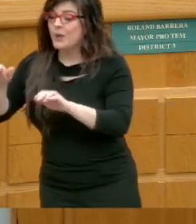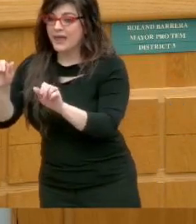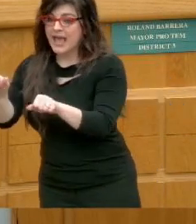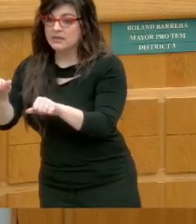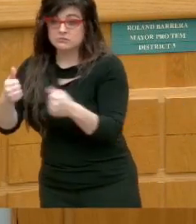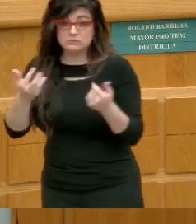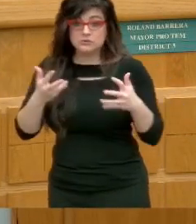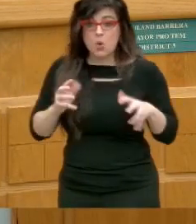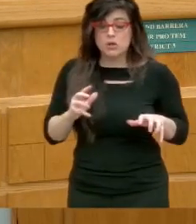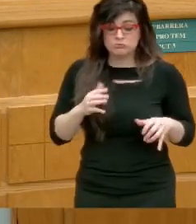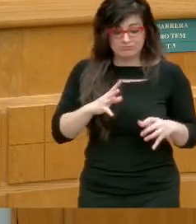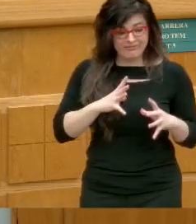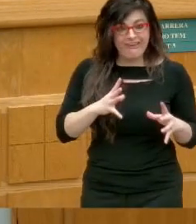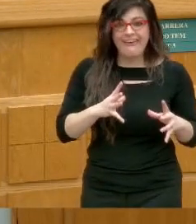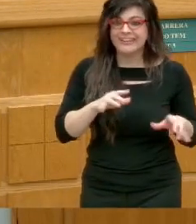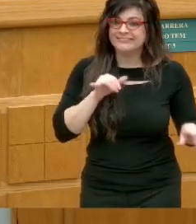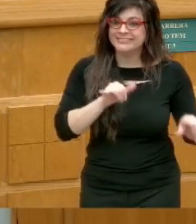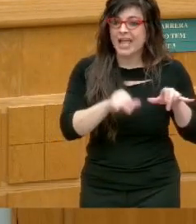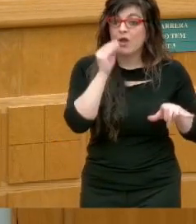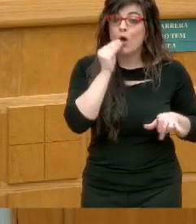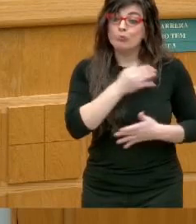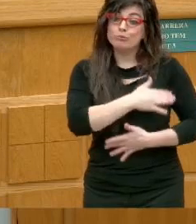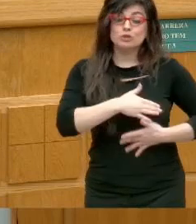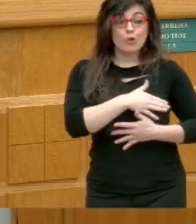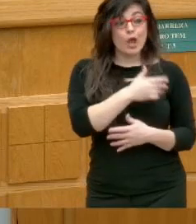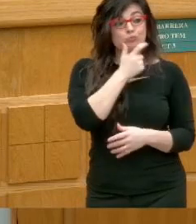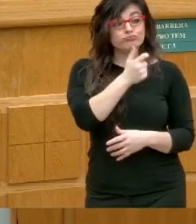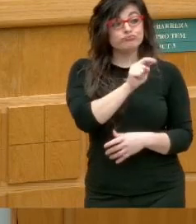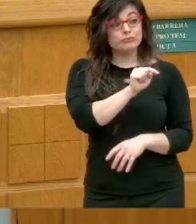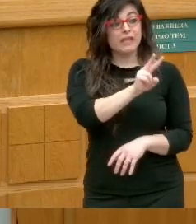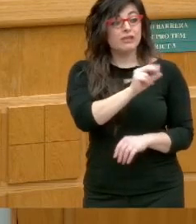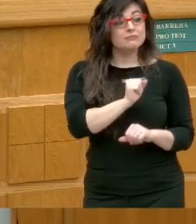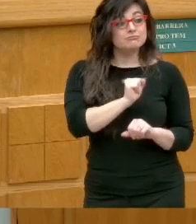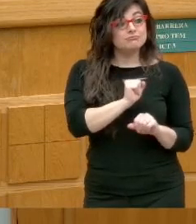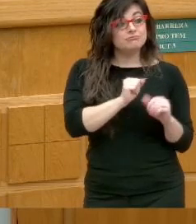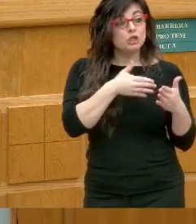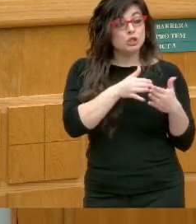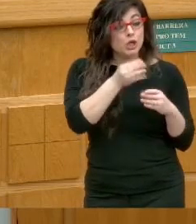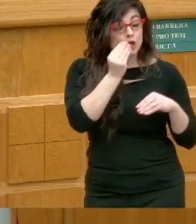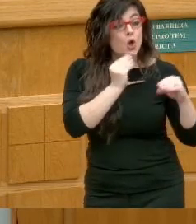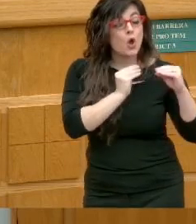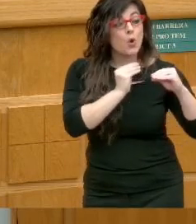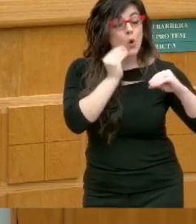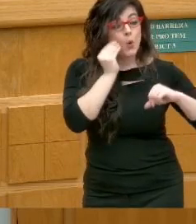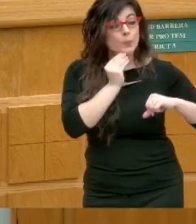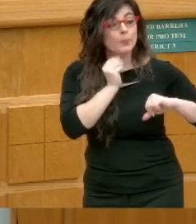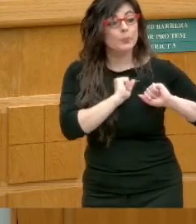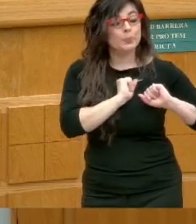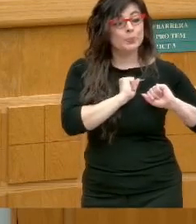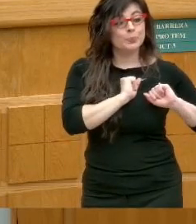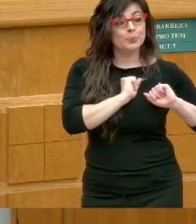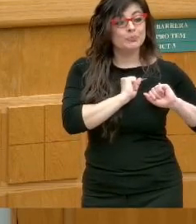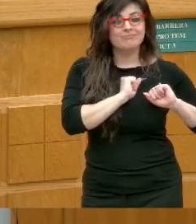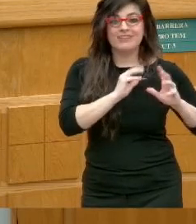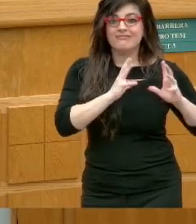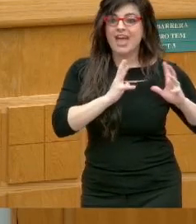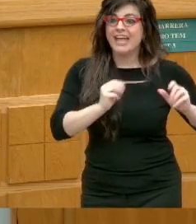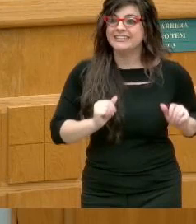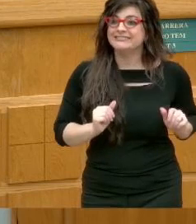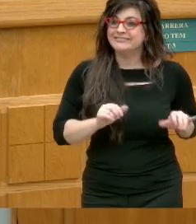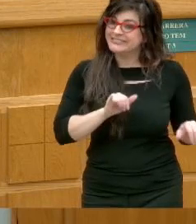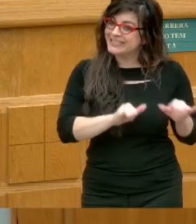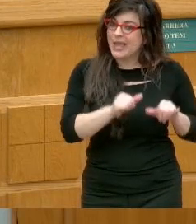free to stay at home and continue to enjoy watching movies and having home cooking and having a fellowship with the family there. That's great. Nothing wrong